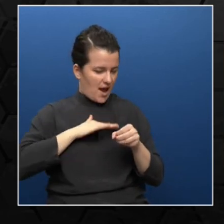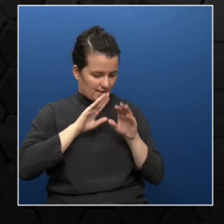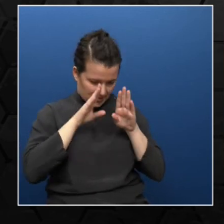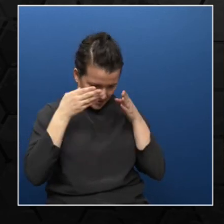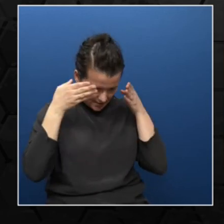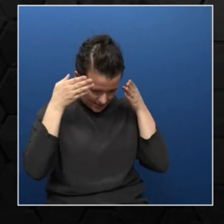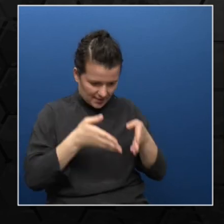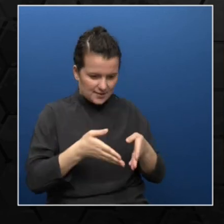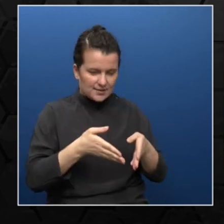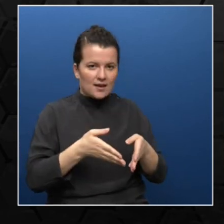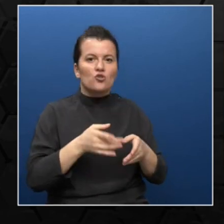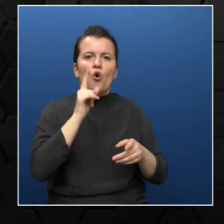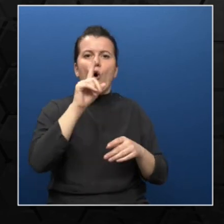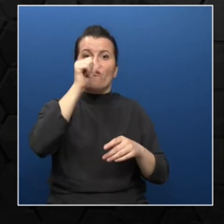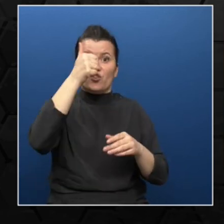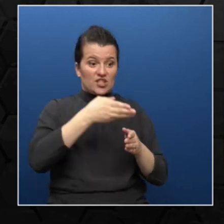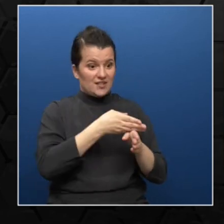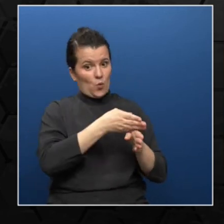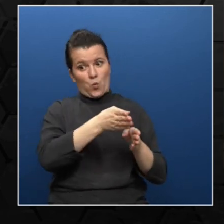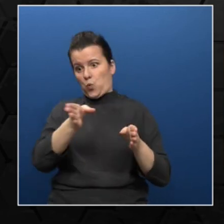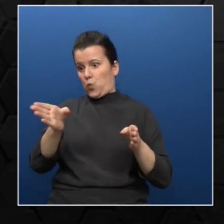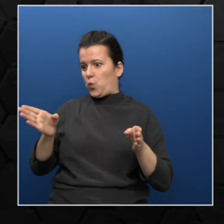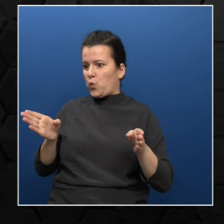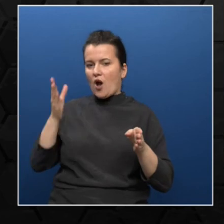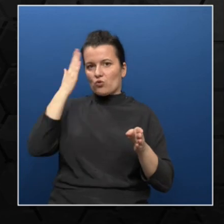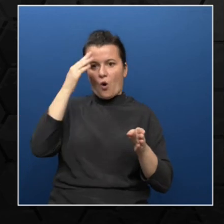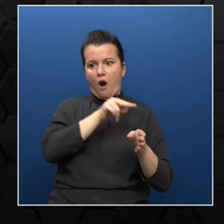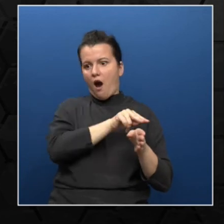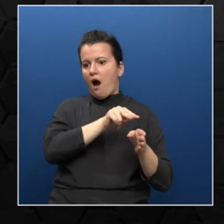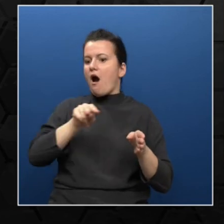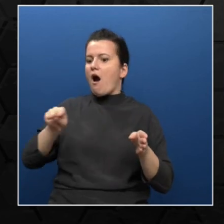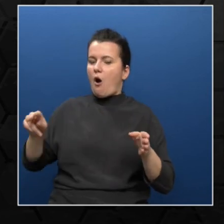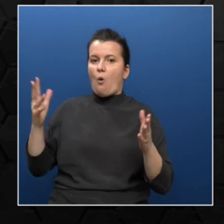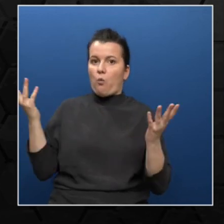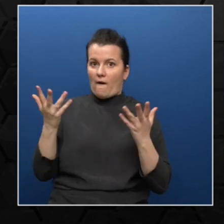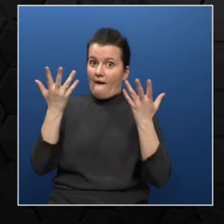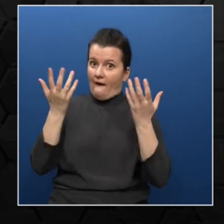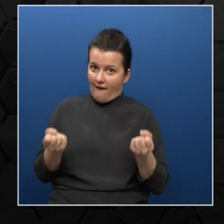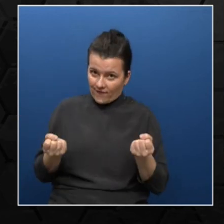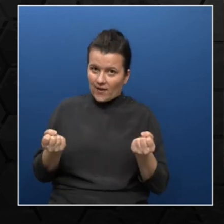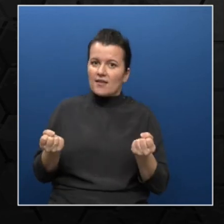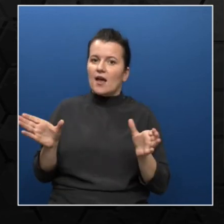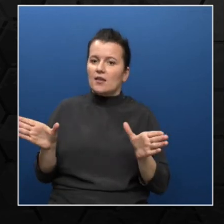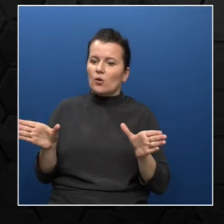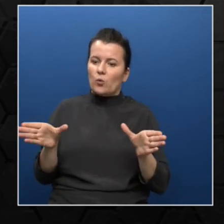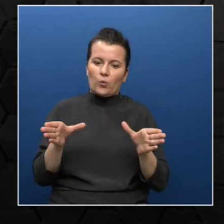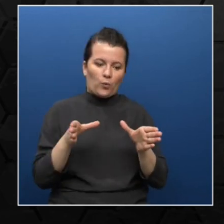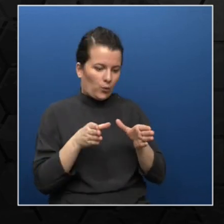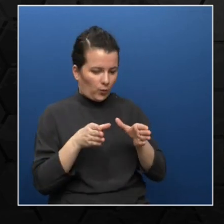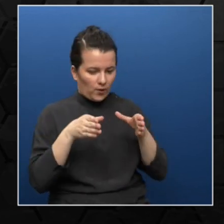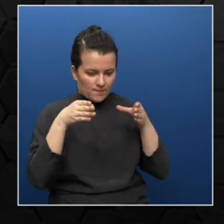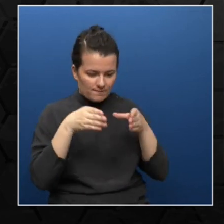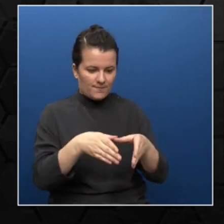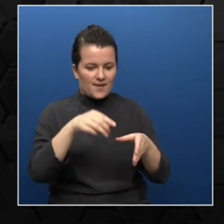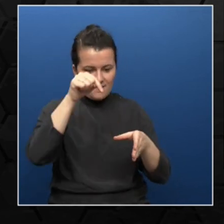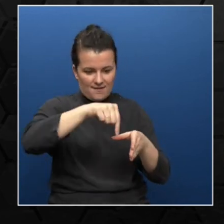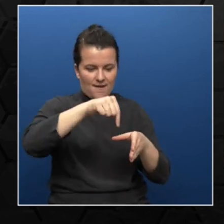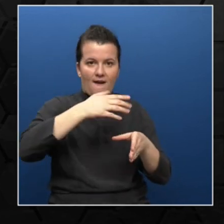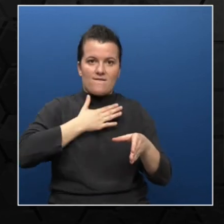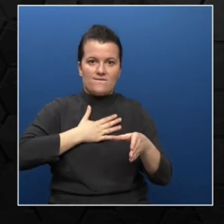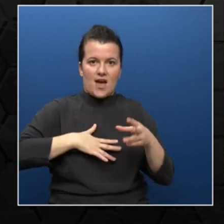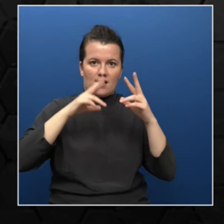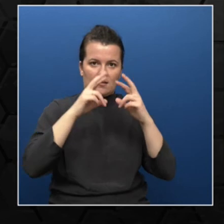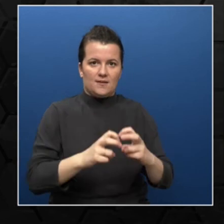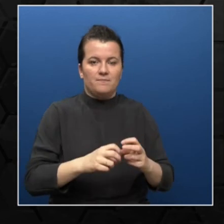as Vedant also mentioned, right? Review papers are very important. So I think if you do not have any questions at